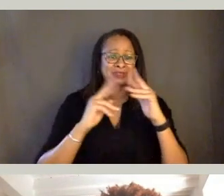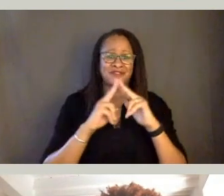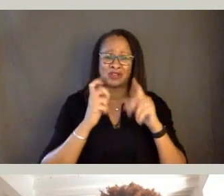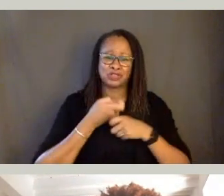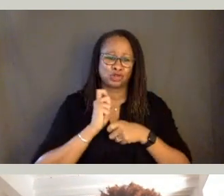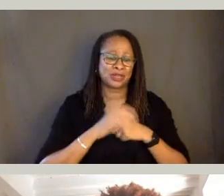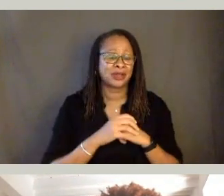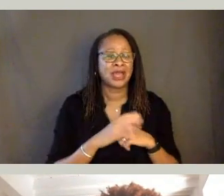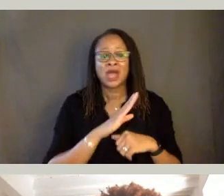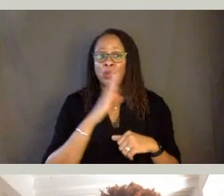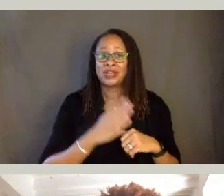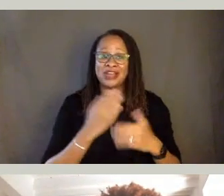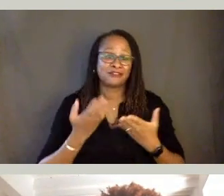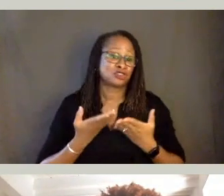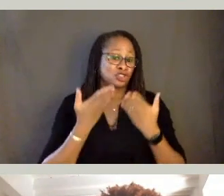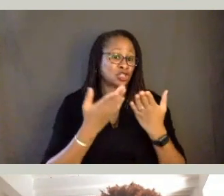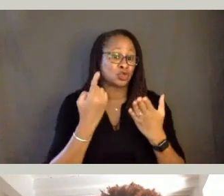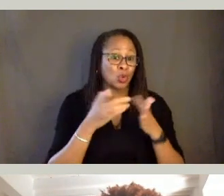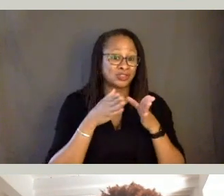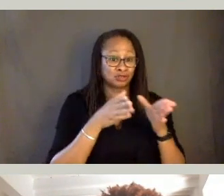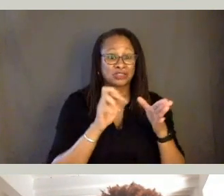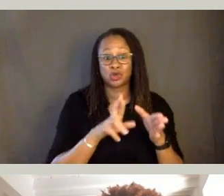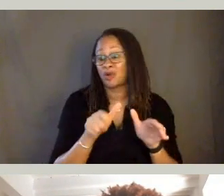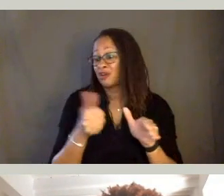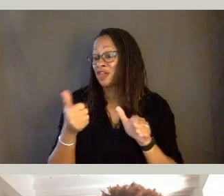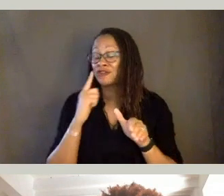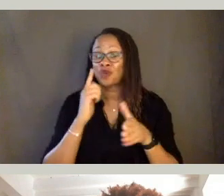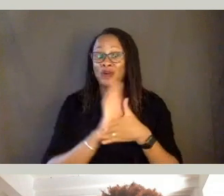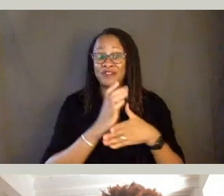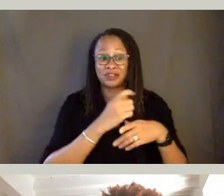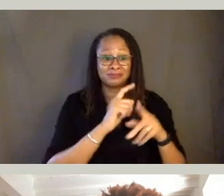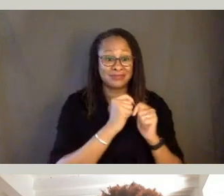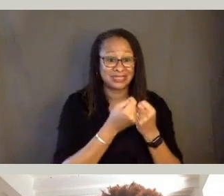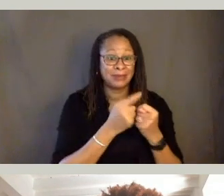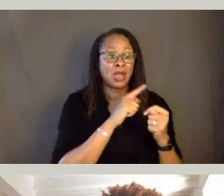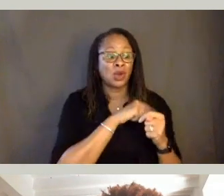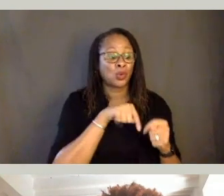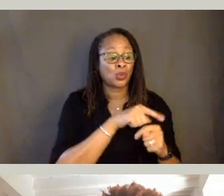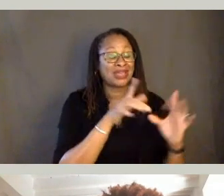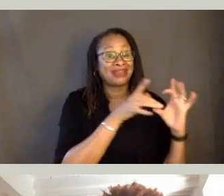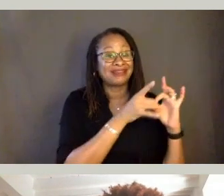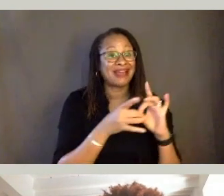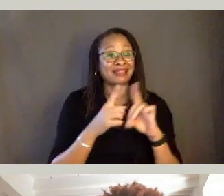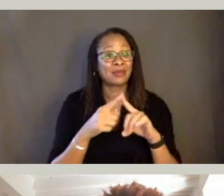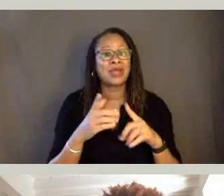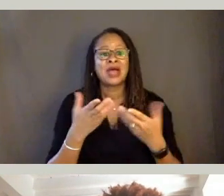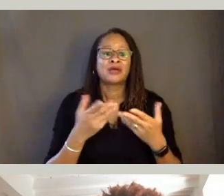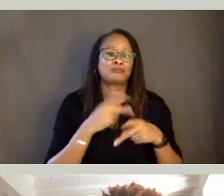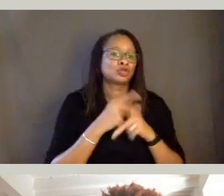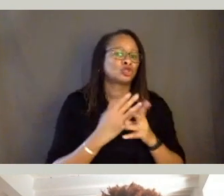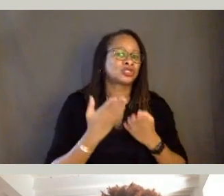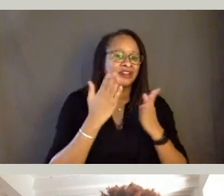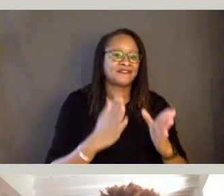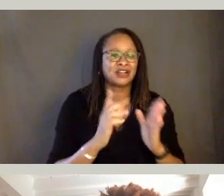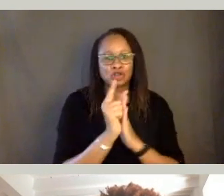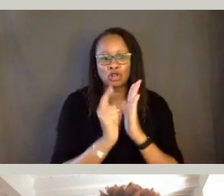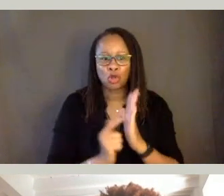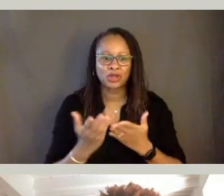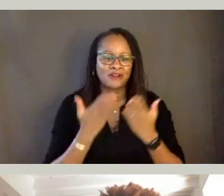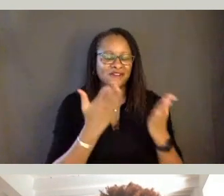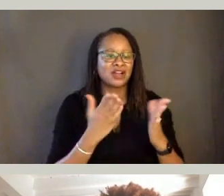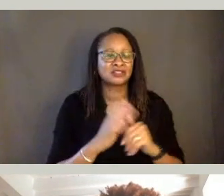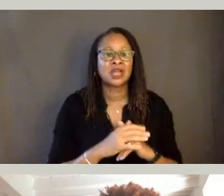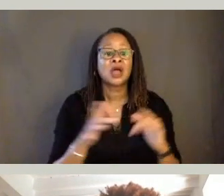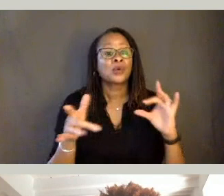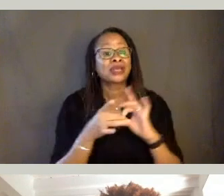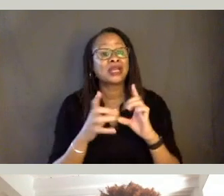never suggest one direction or another for a film team. We connect them with, you know, they have producing advisors, they have lawyer advisors, and we connect them with